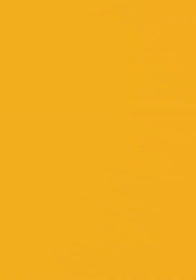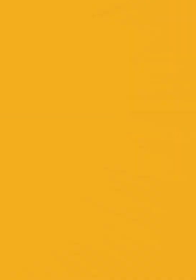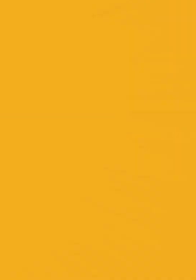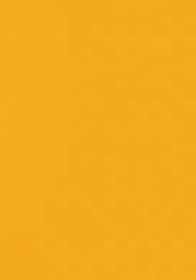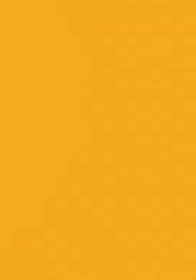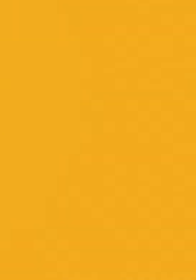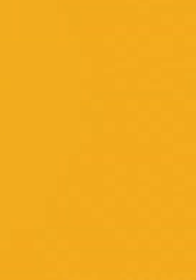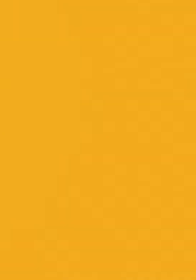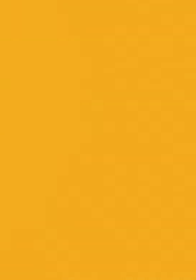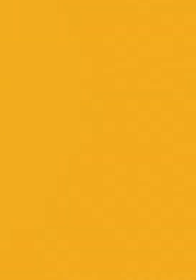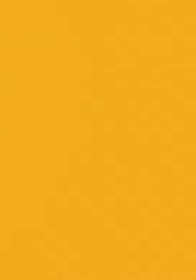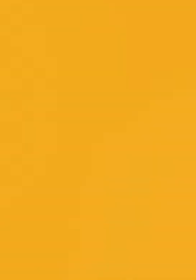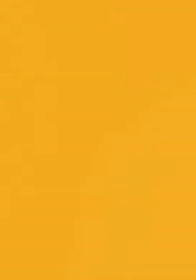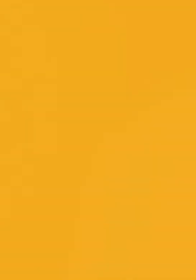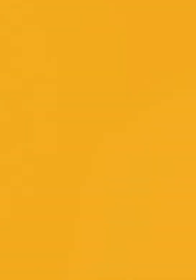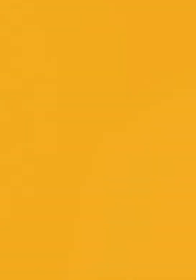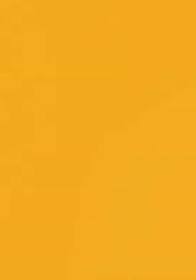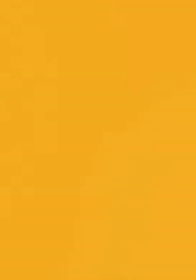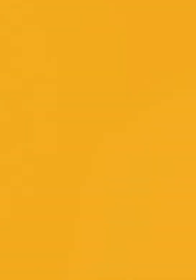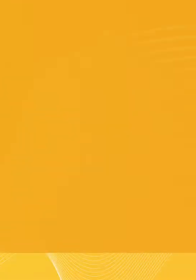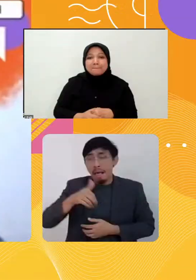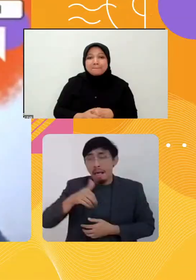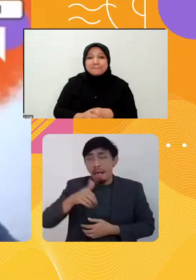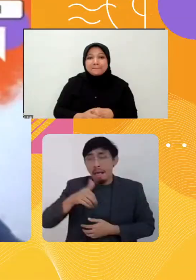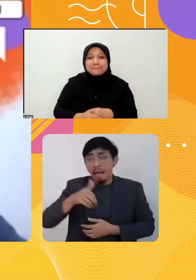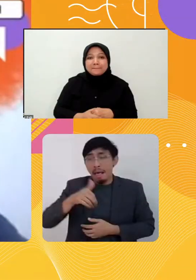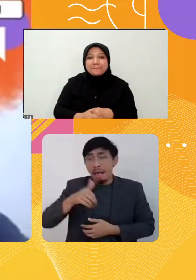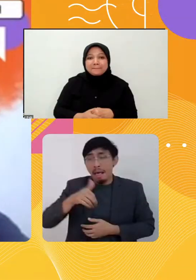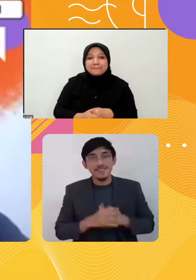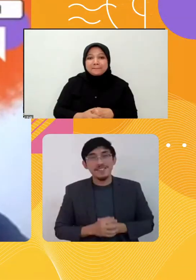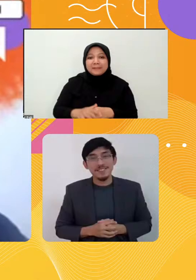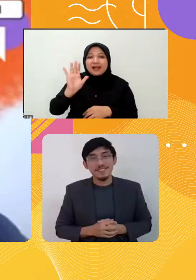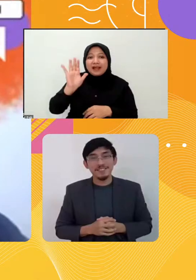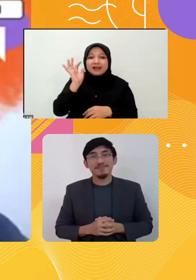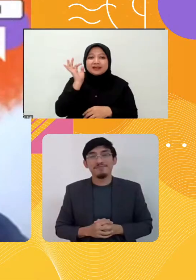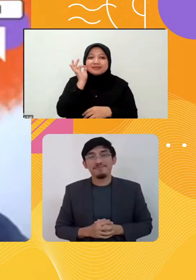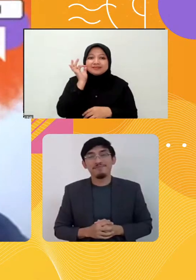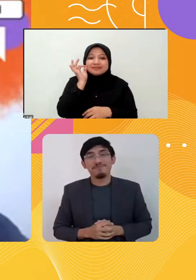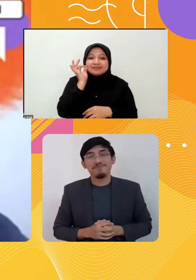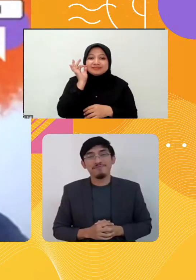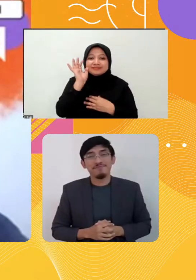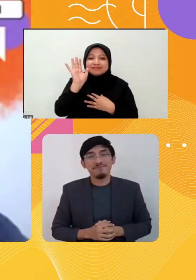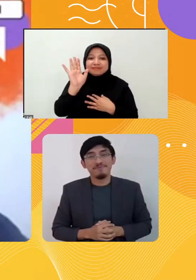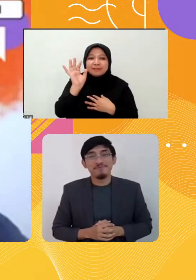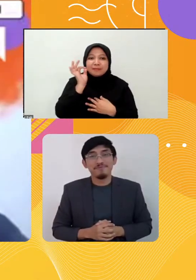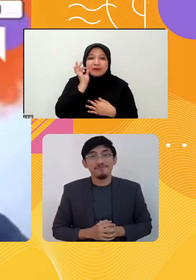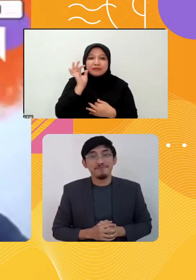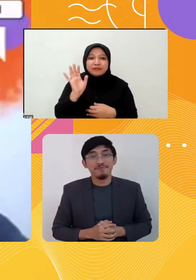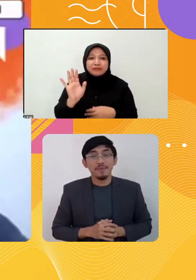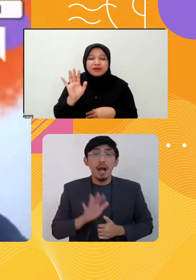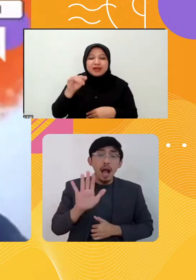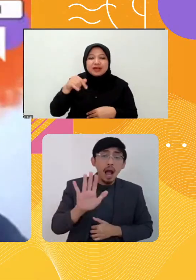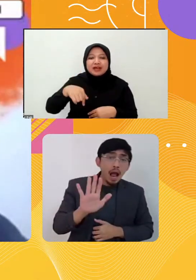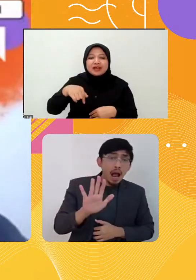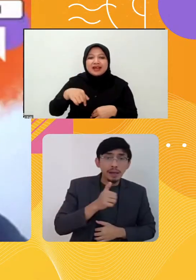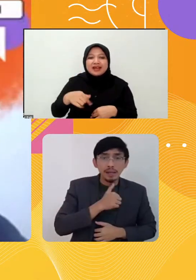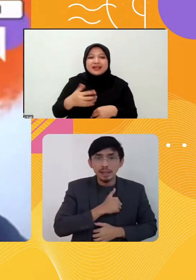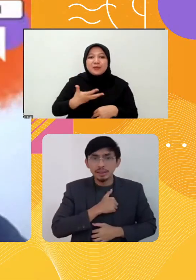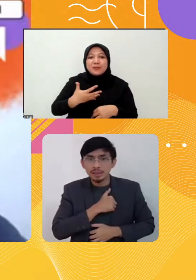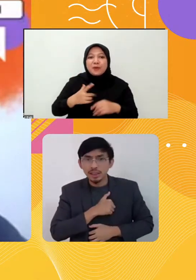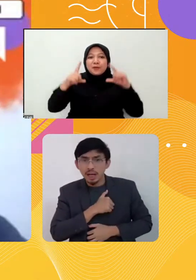Oh, sorry, we have a what is it, like taking a picture